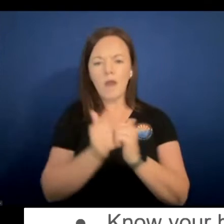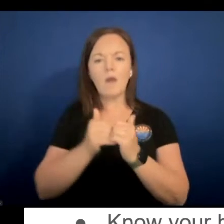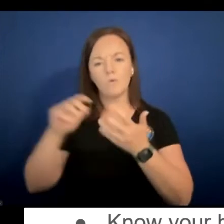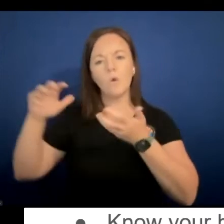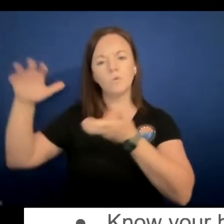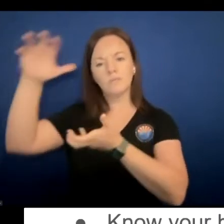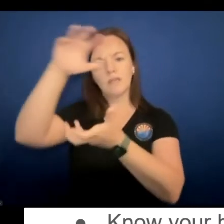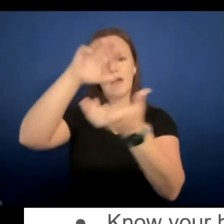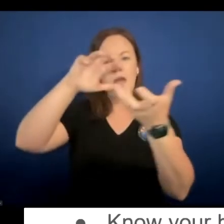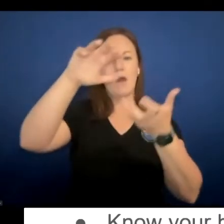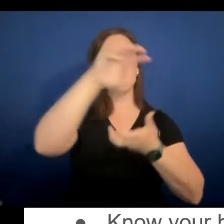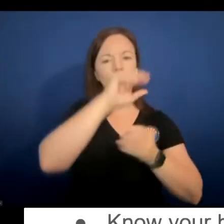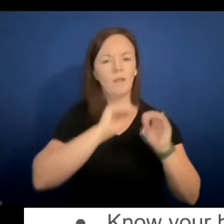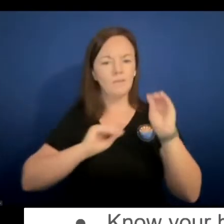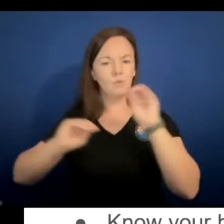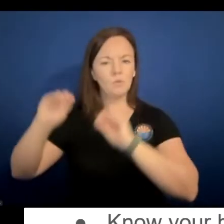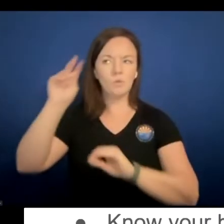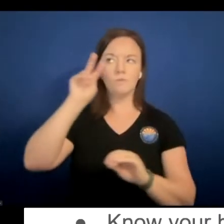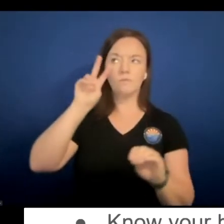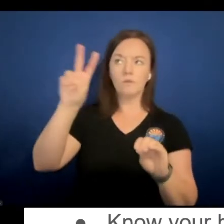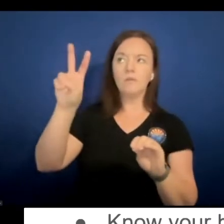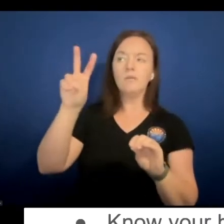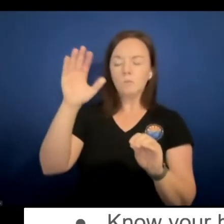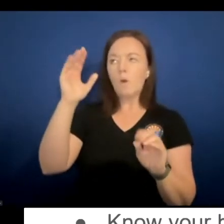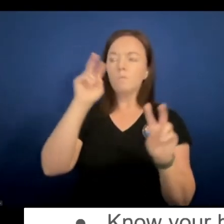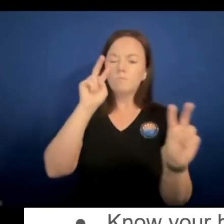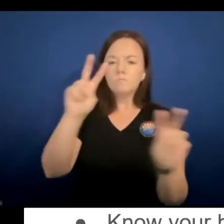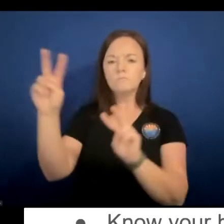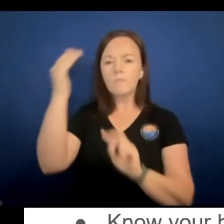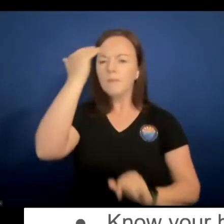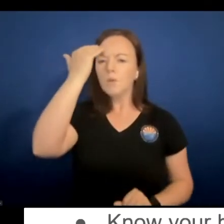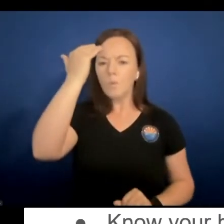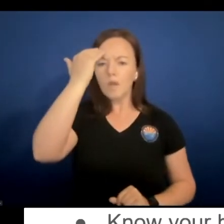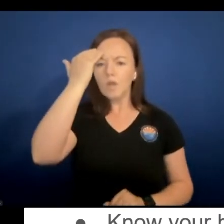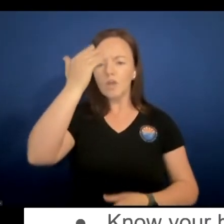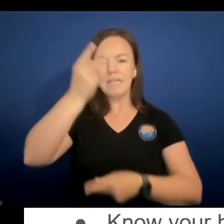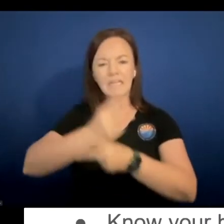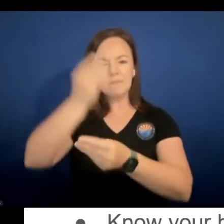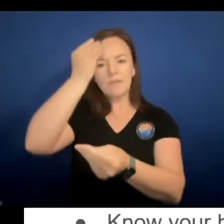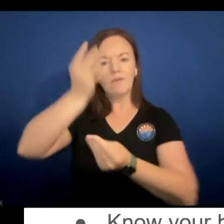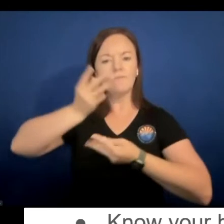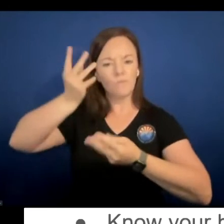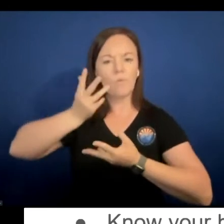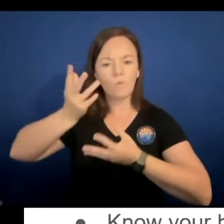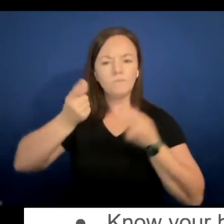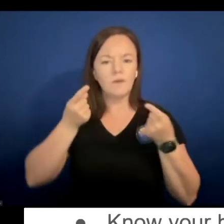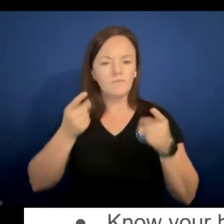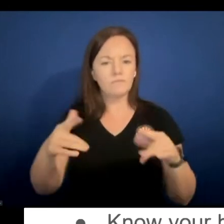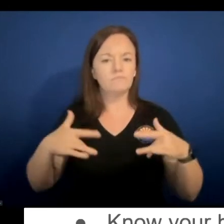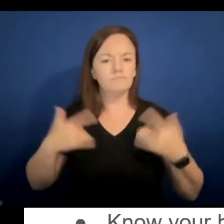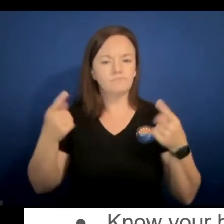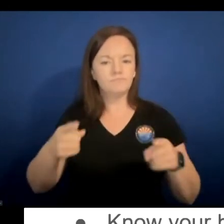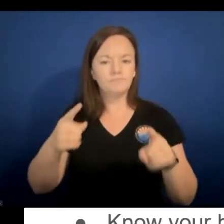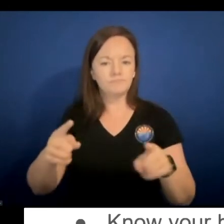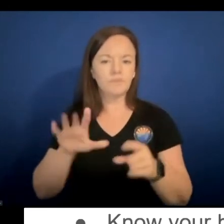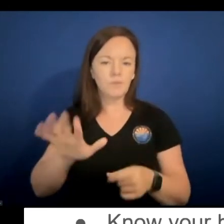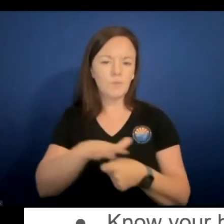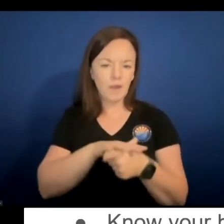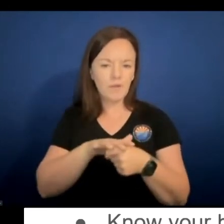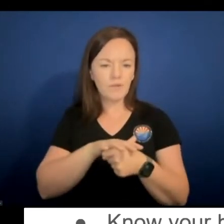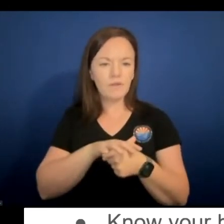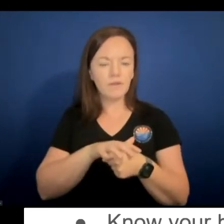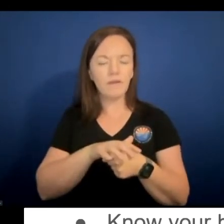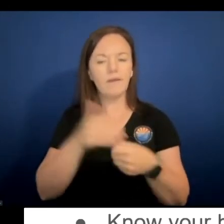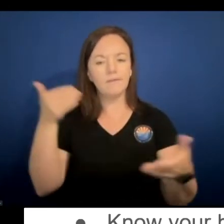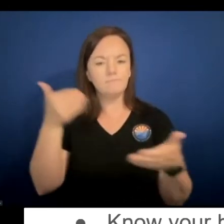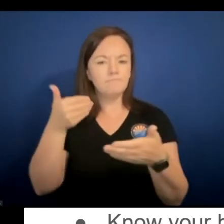make yourself informed of what's going on in the area as we enter